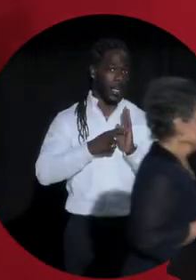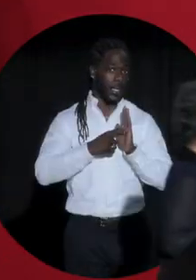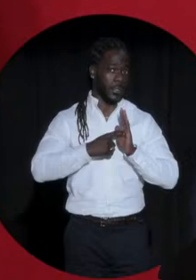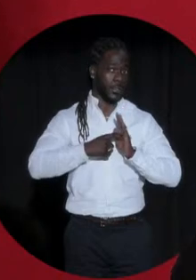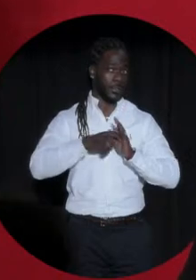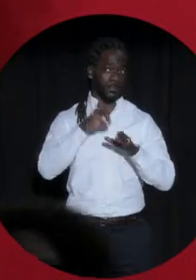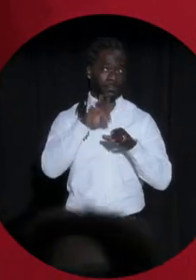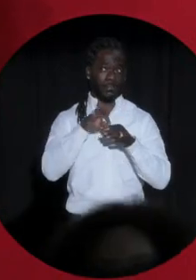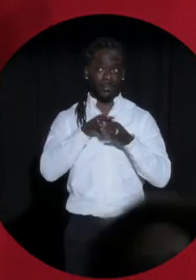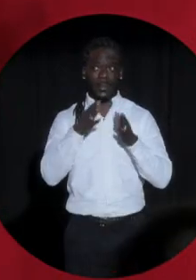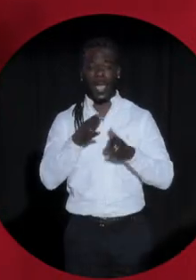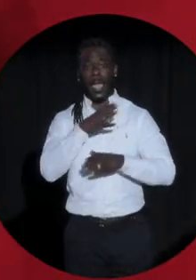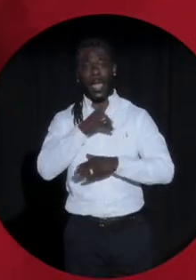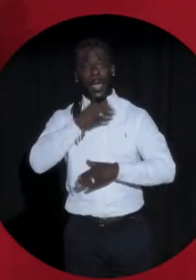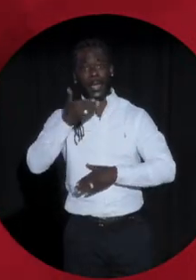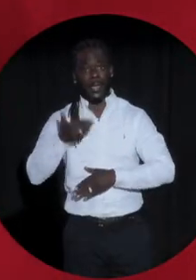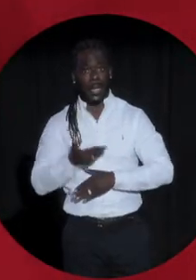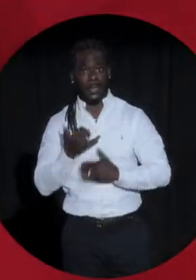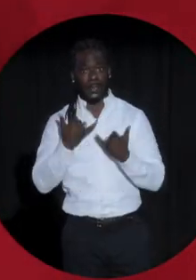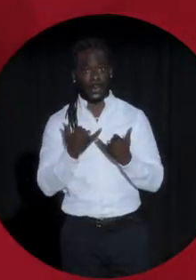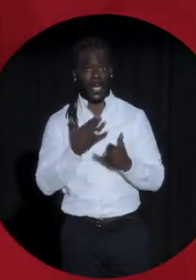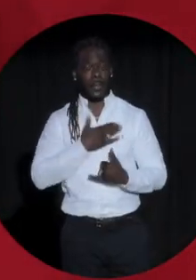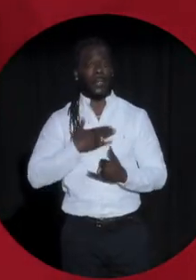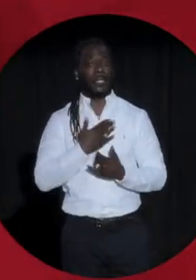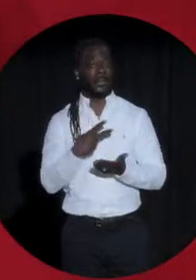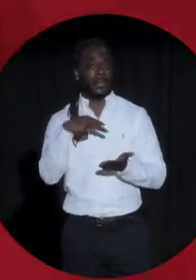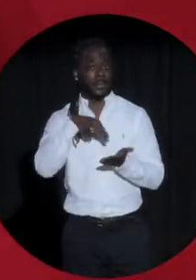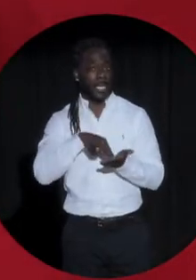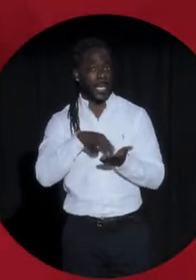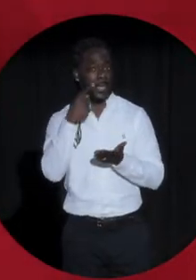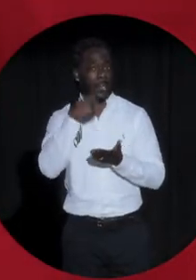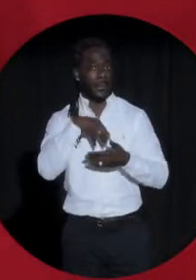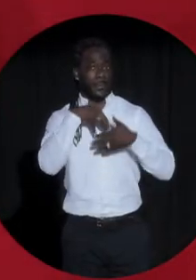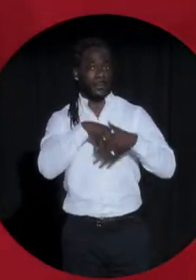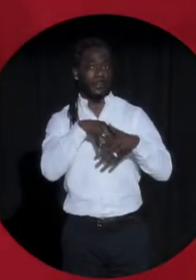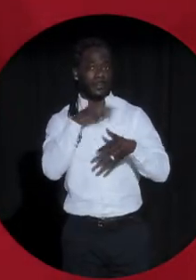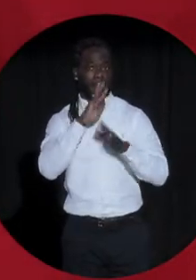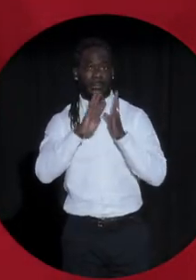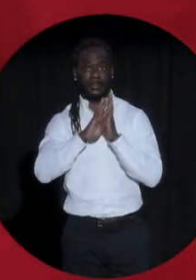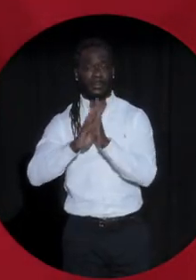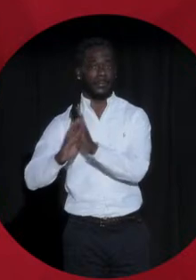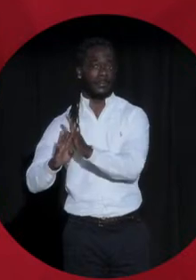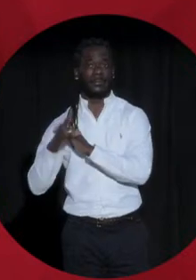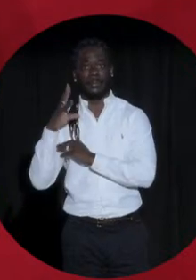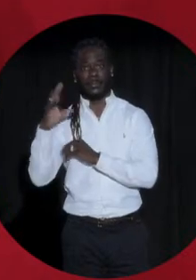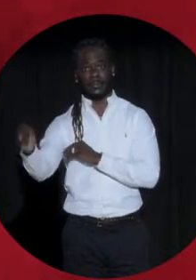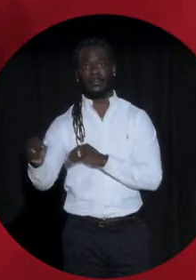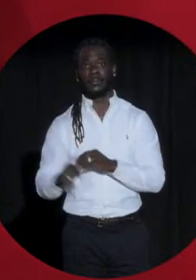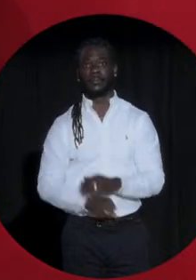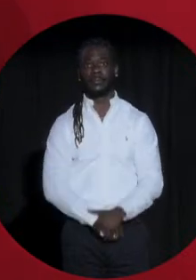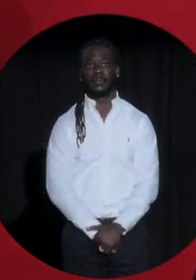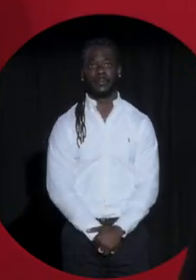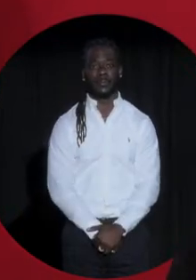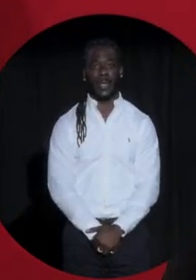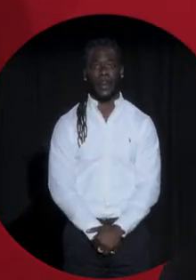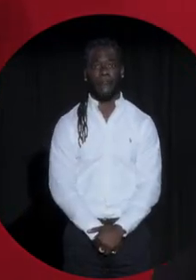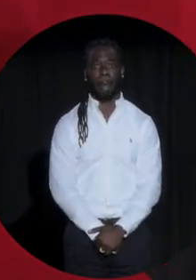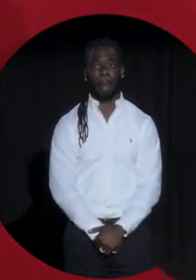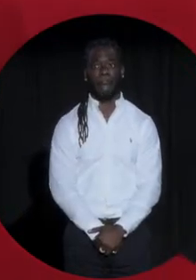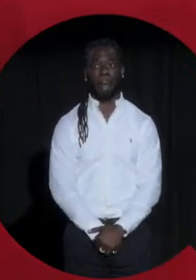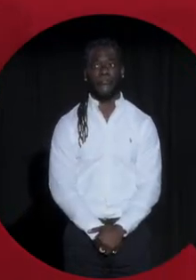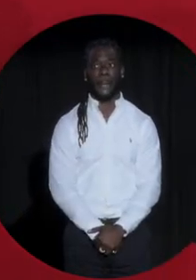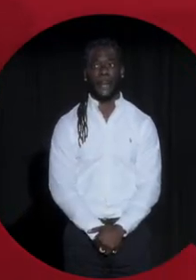and platform guests to please stand for the recessional and exit the stage.